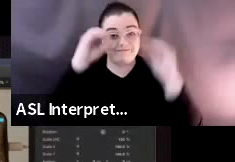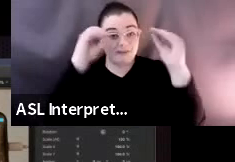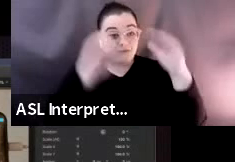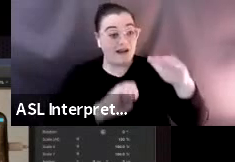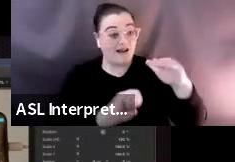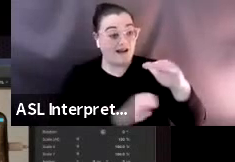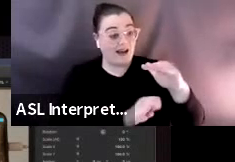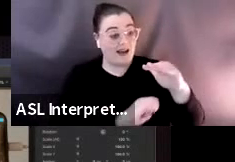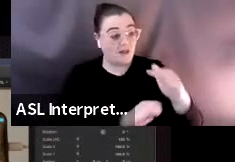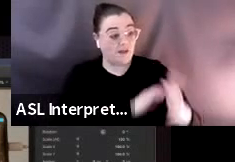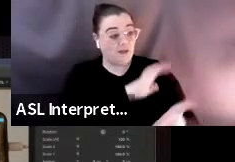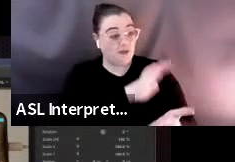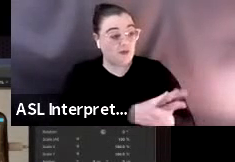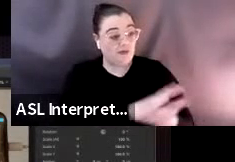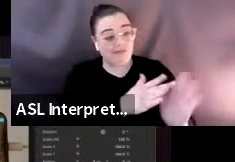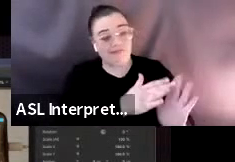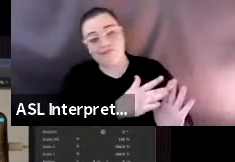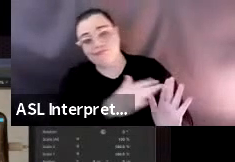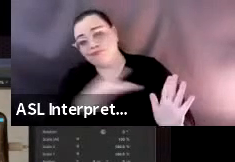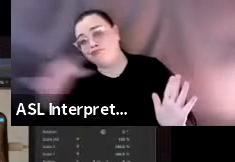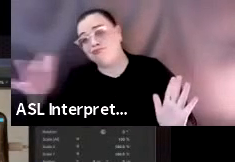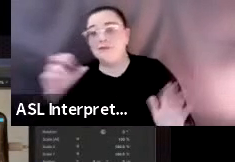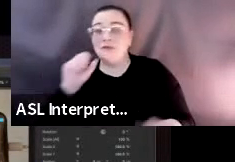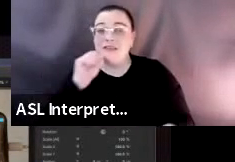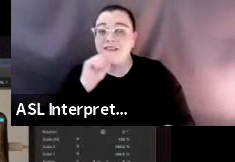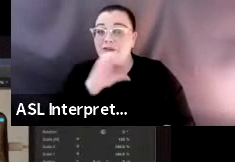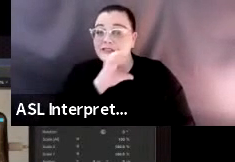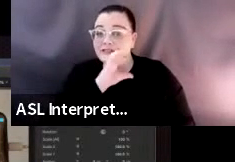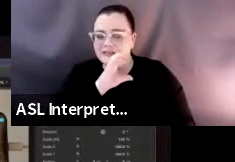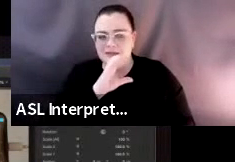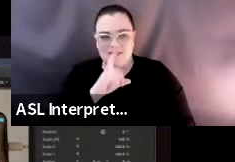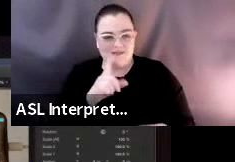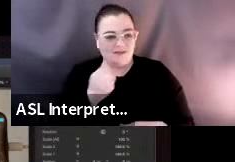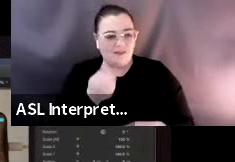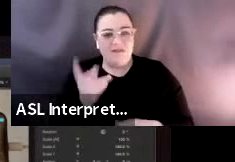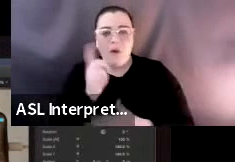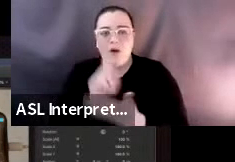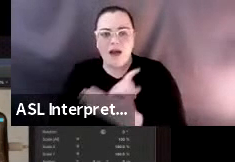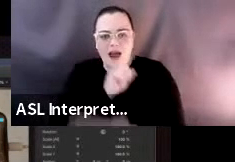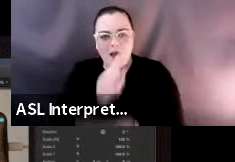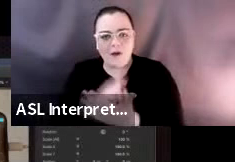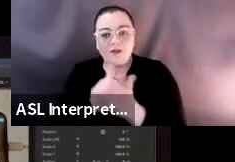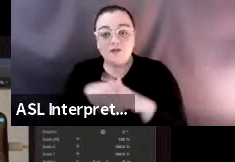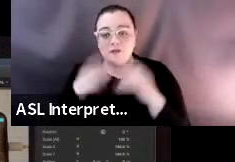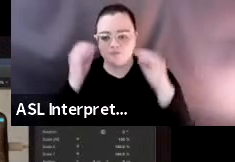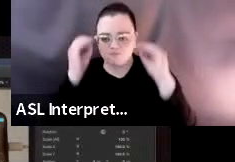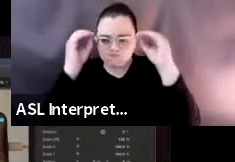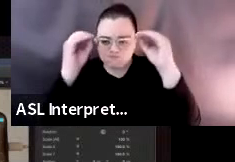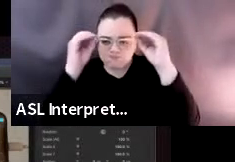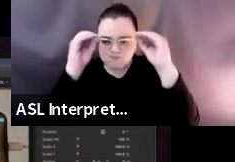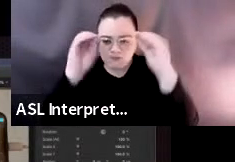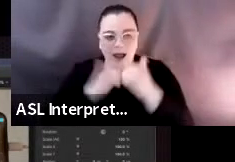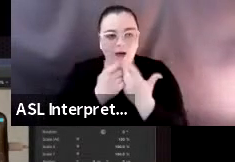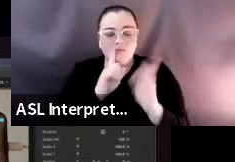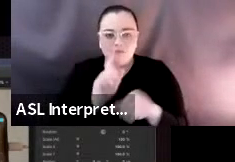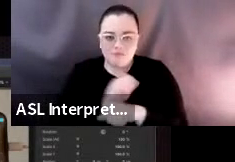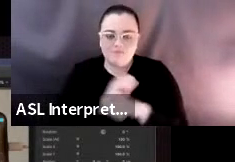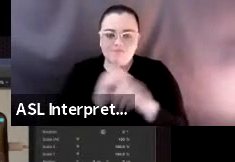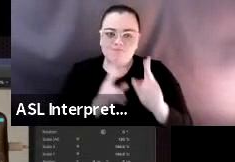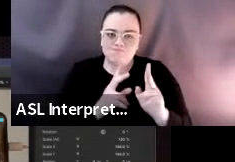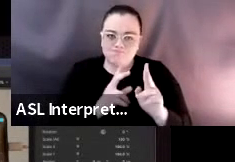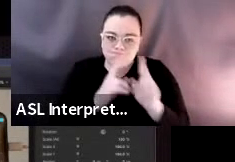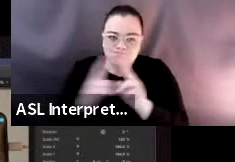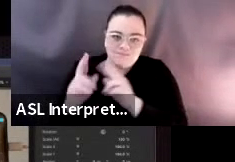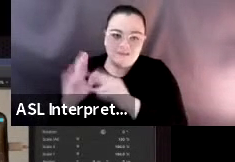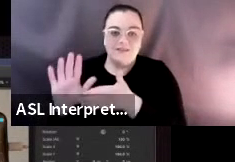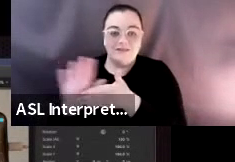taught senior citizens over the course of literally just a few hours how to actually start cutting their own content and their own materials. So